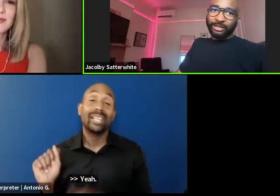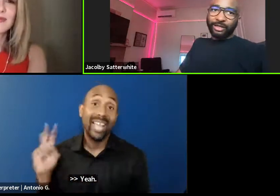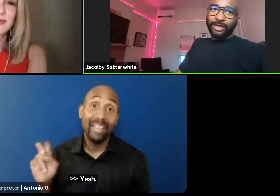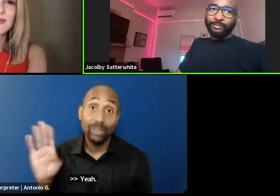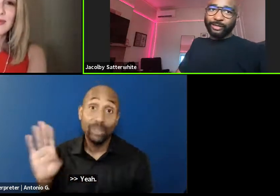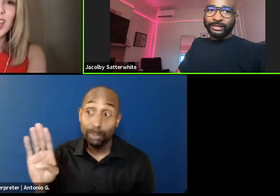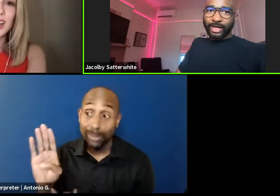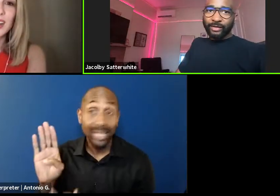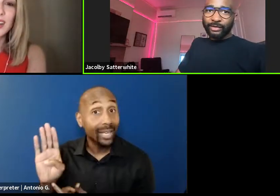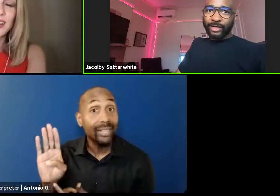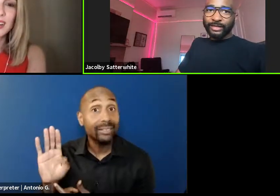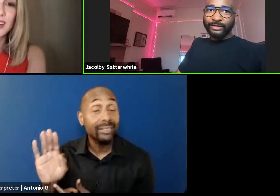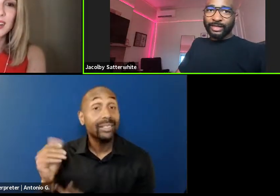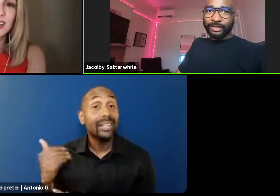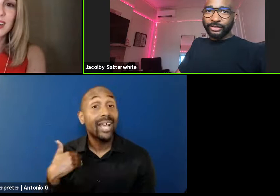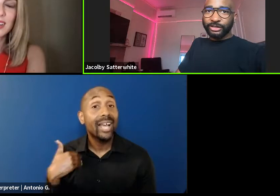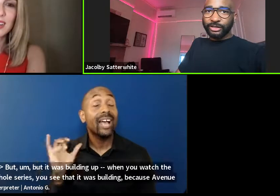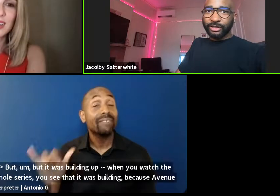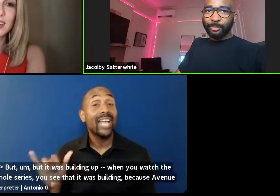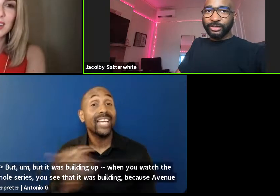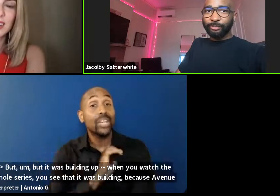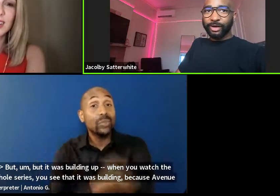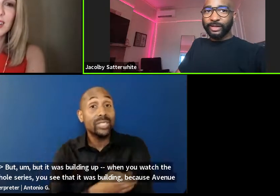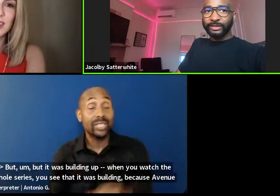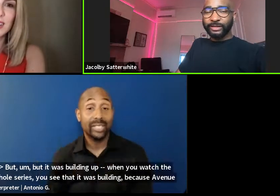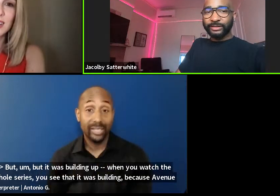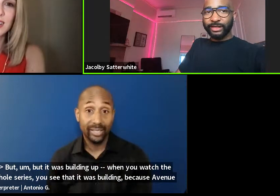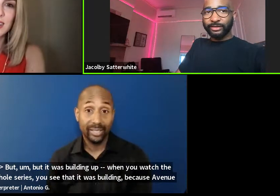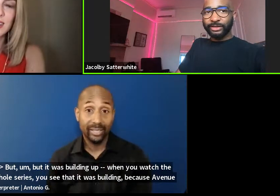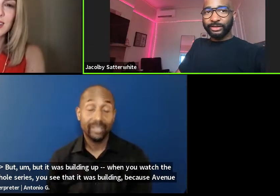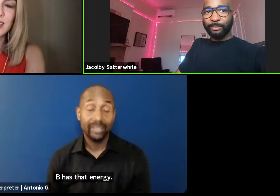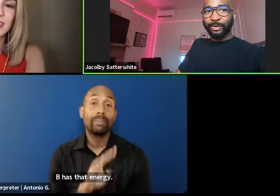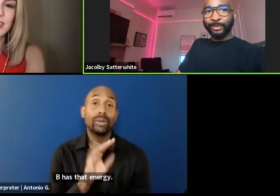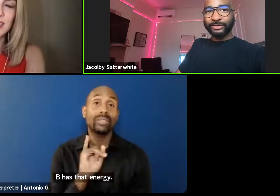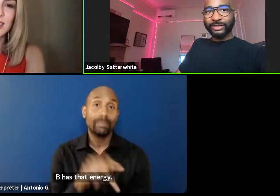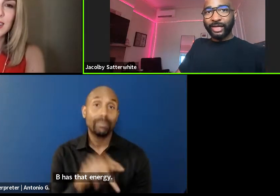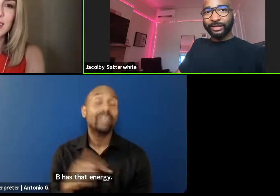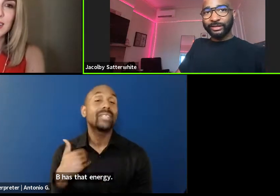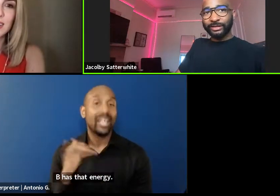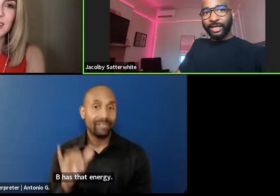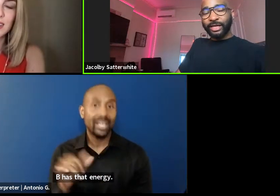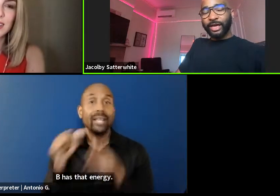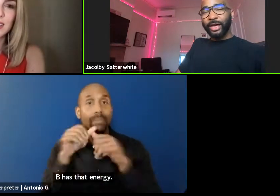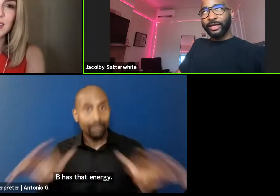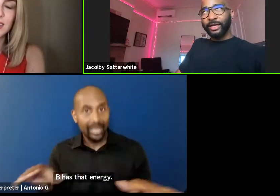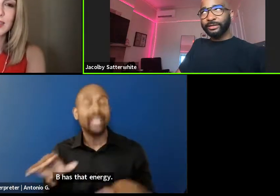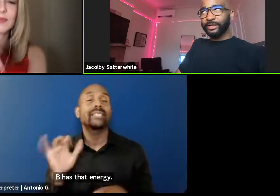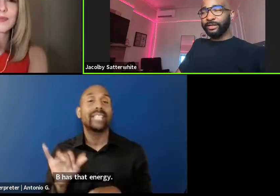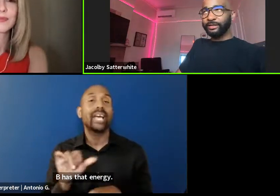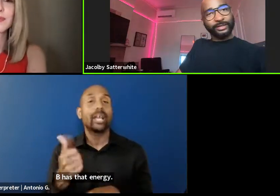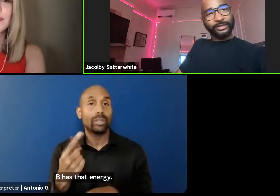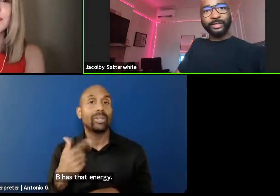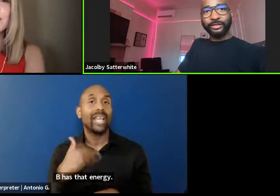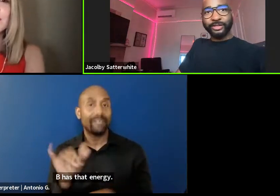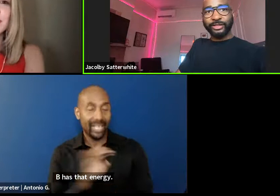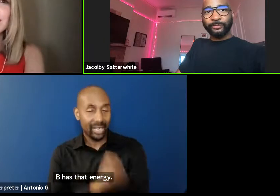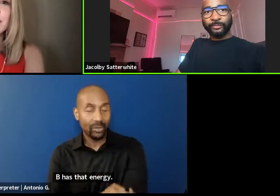energy. Blessed Avenue has that energy, and Birth in Paradise has that energy, and Moments of Silence has that